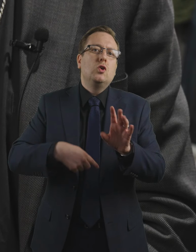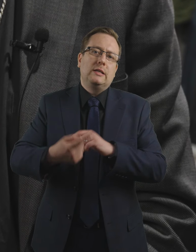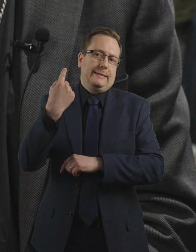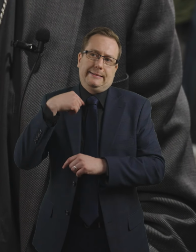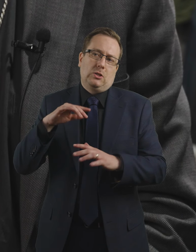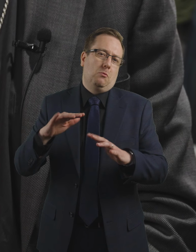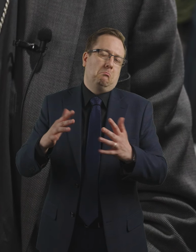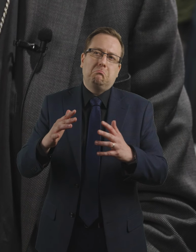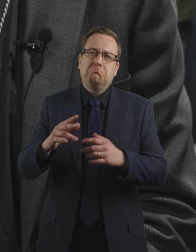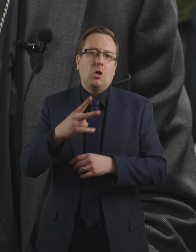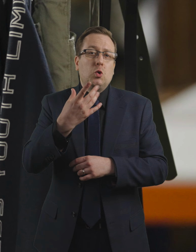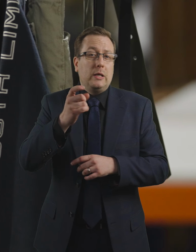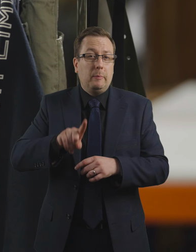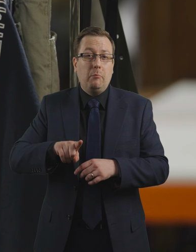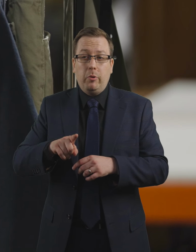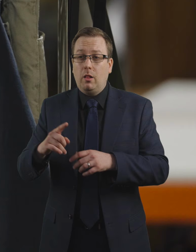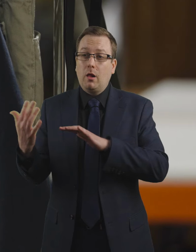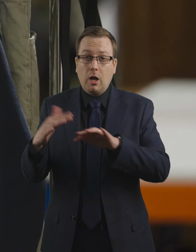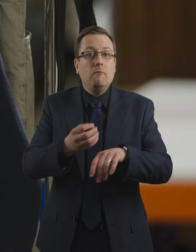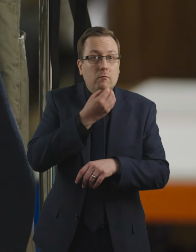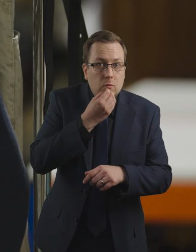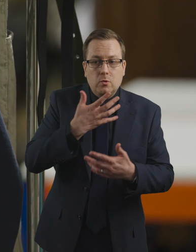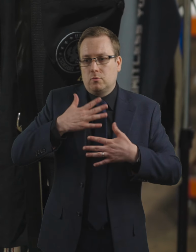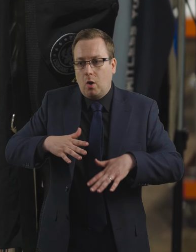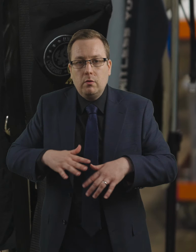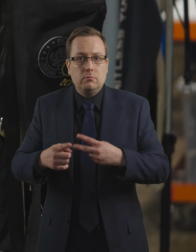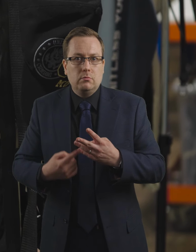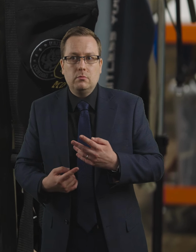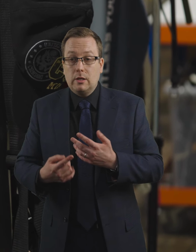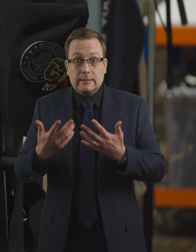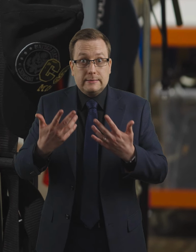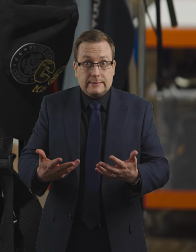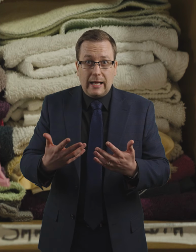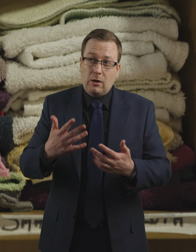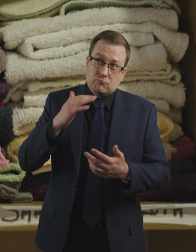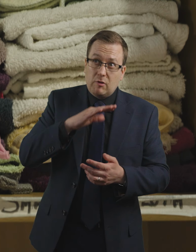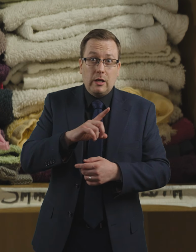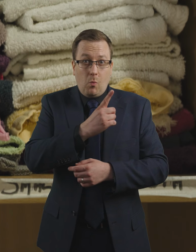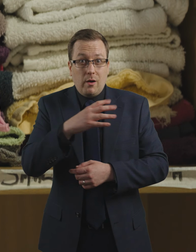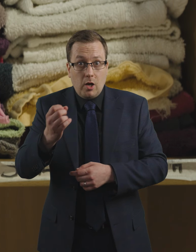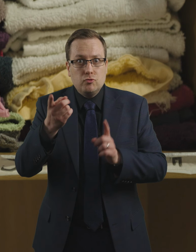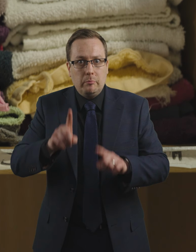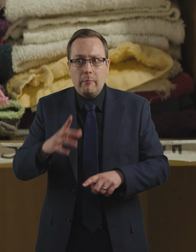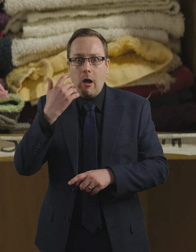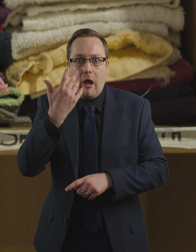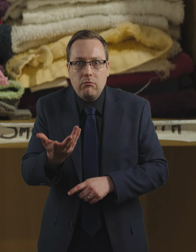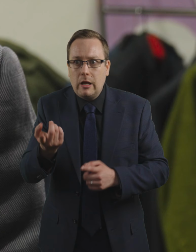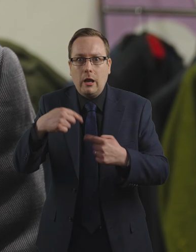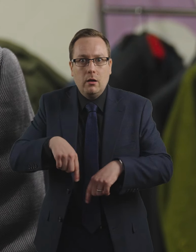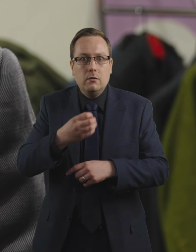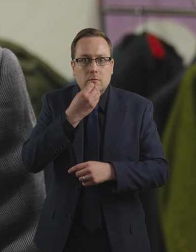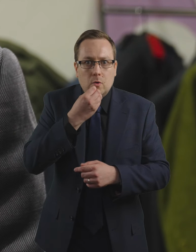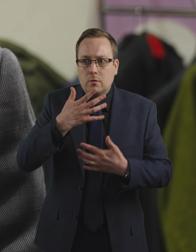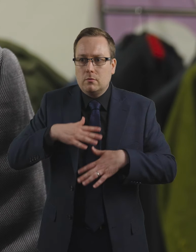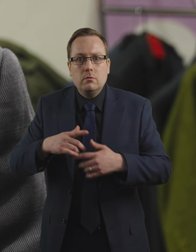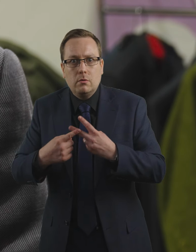they were having 20 people a day. They've now got, at the moment, roughly 100 people a day. Now that speaks to the needs